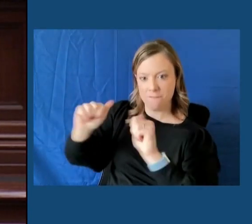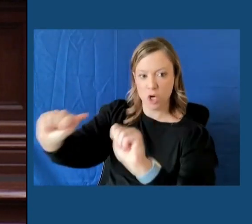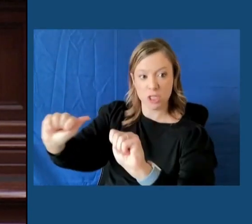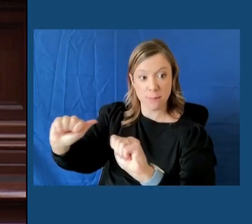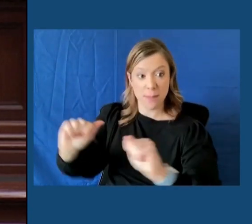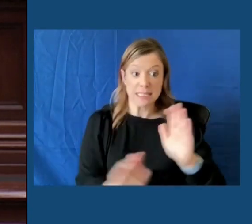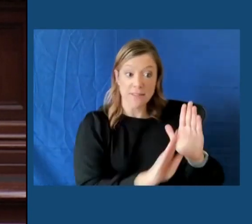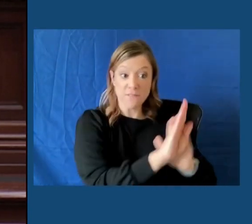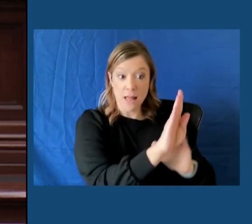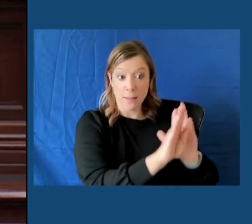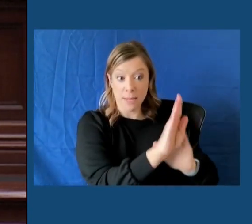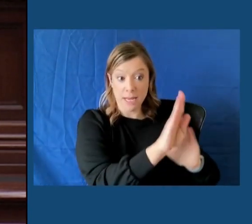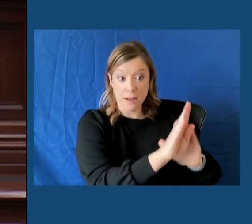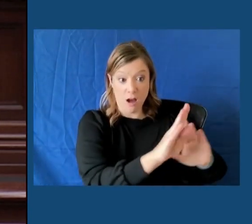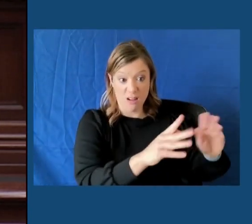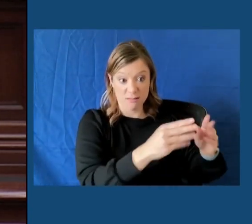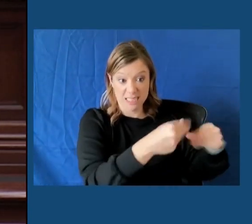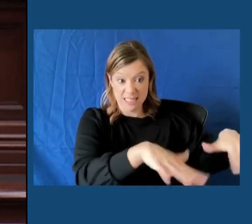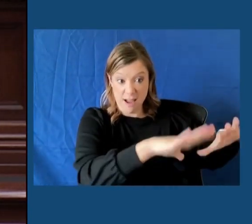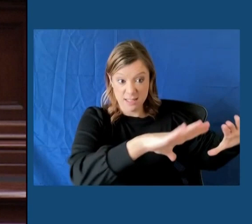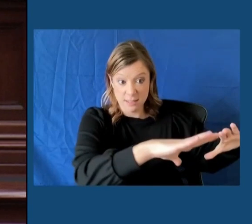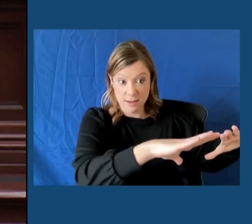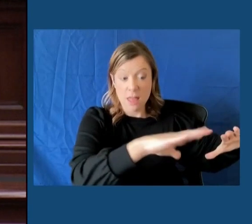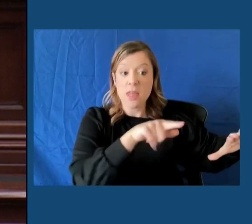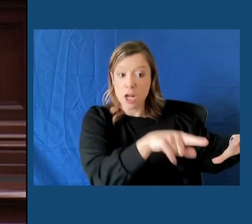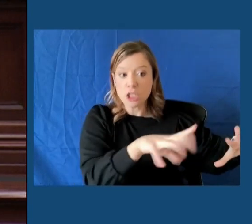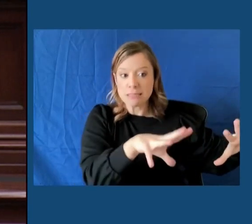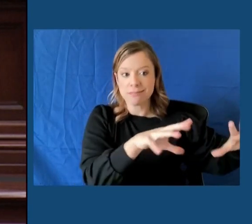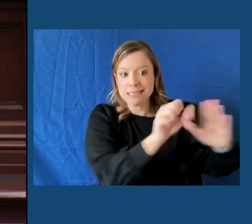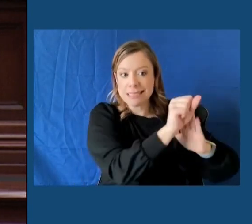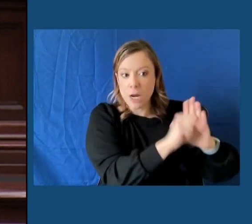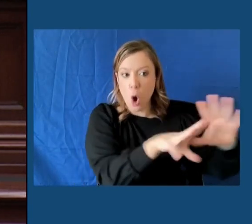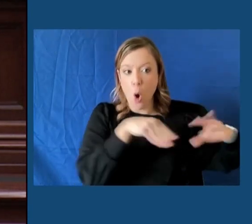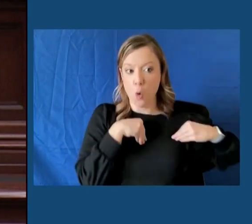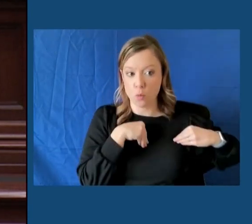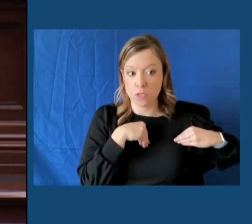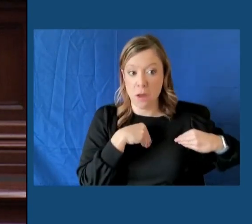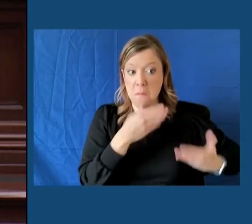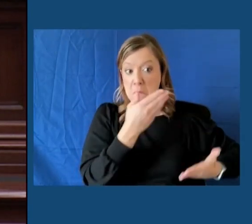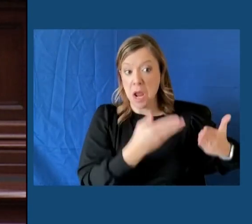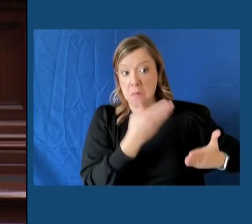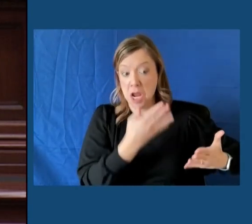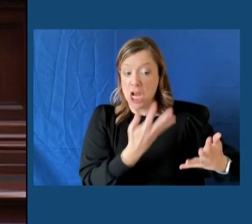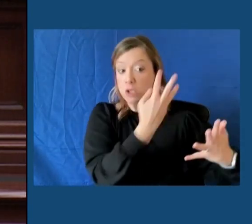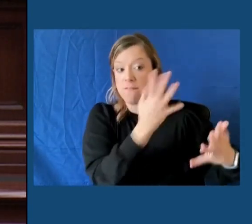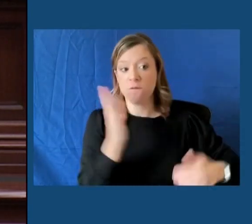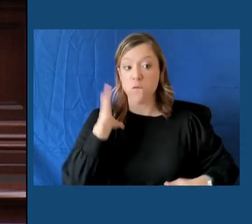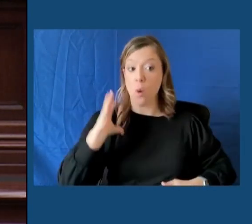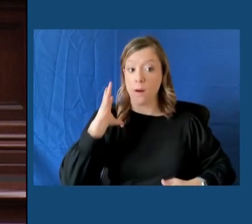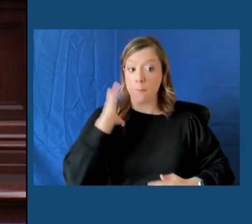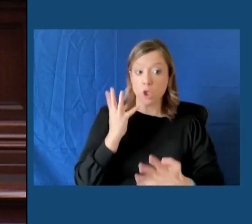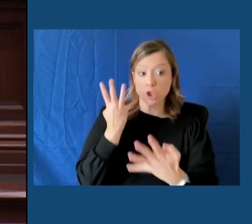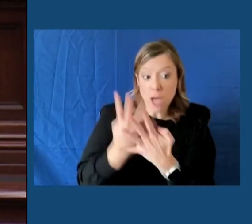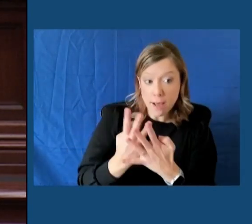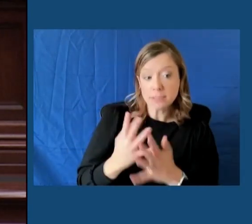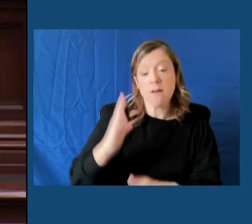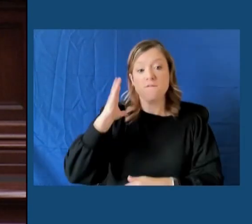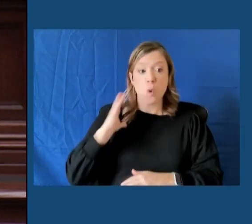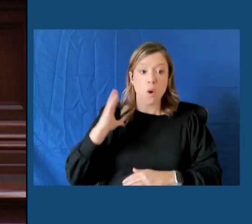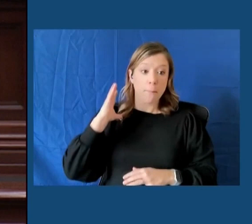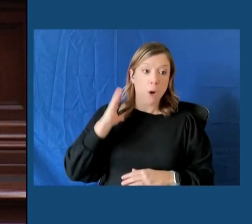state agencies, including former correctional facilities, areas near commuter rail stations,